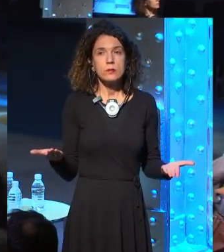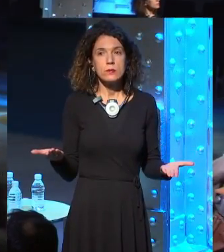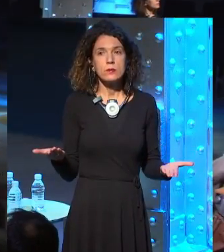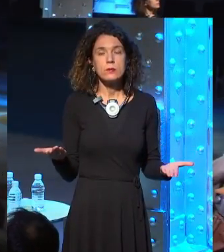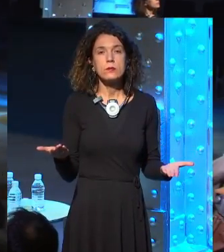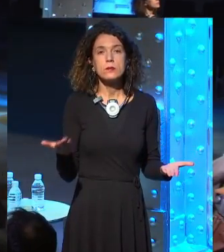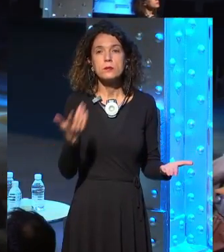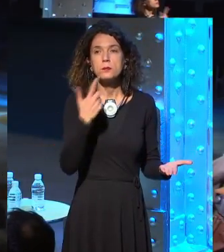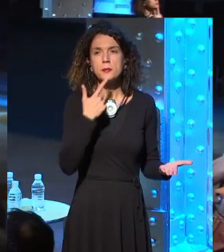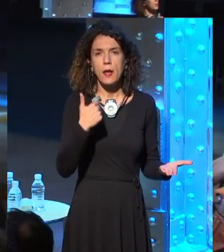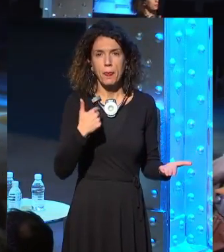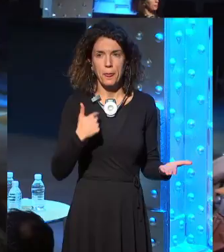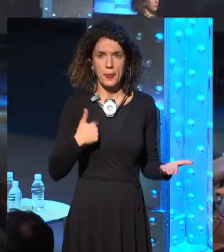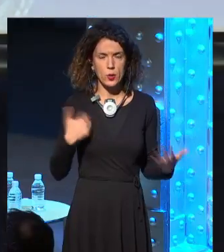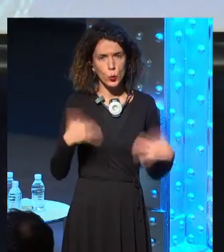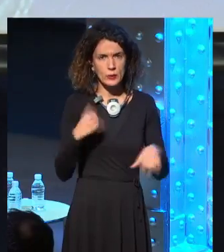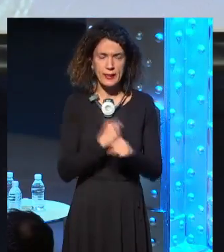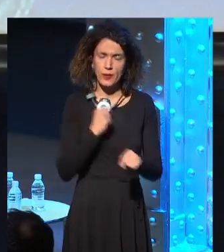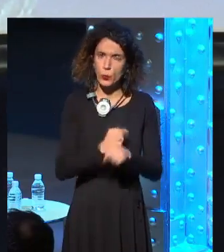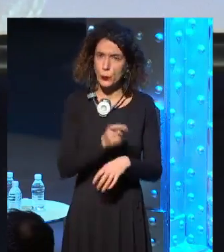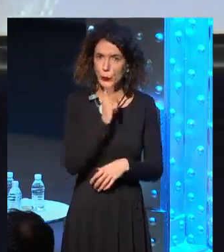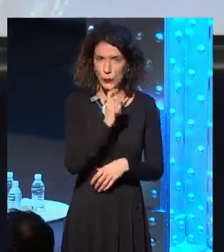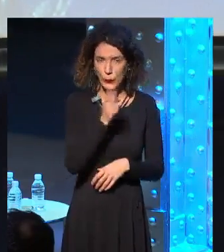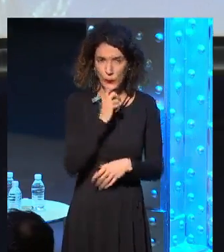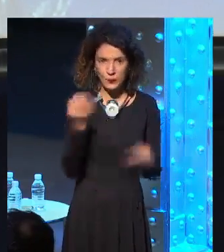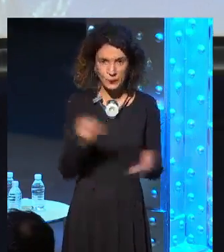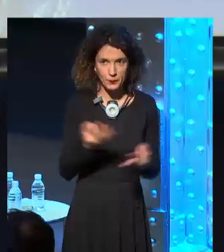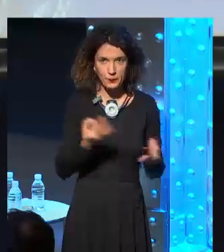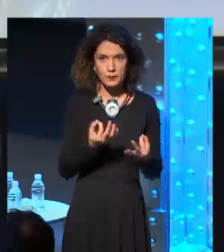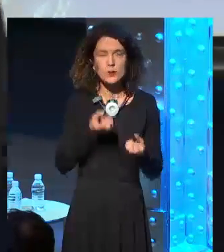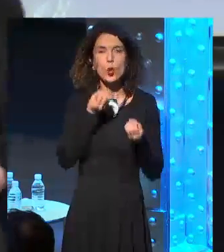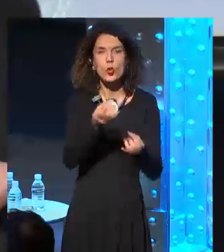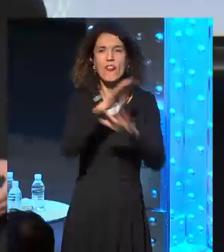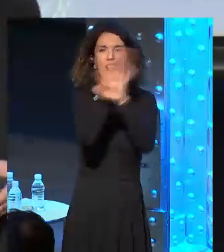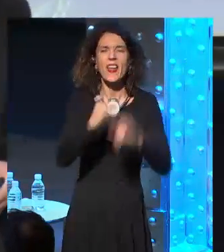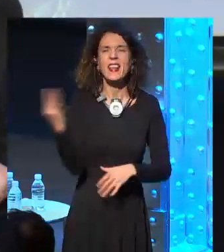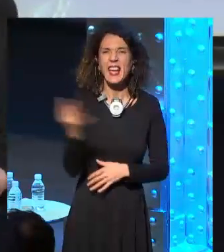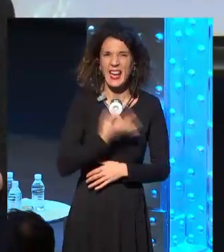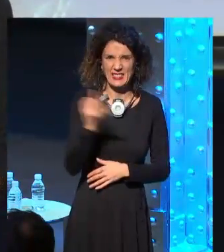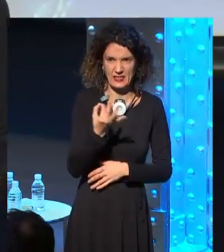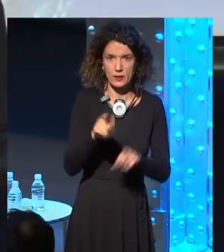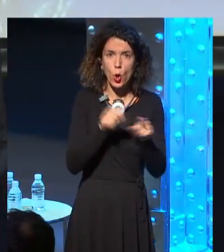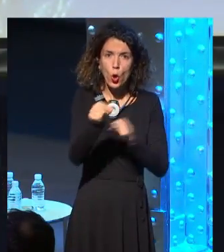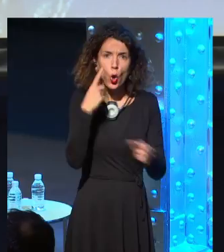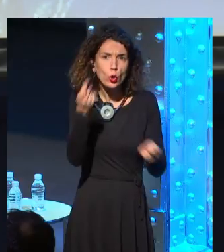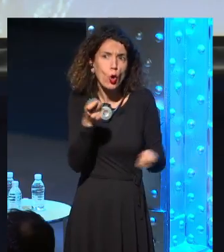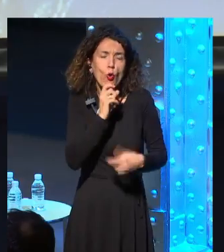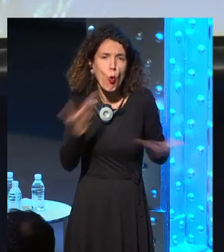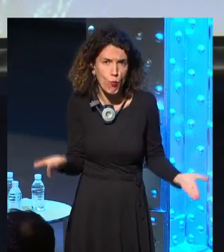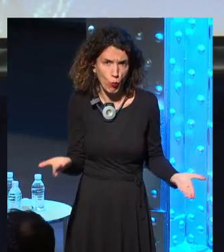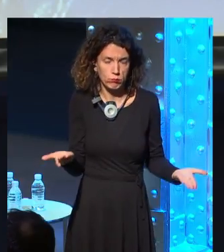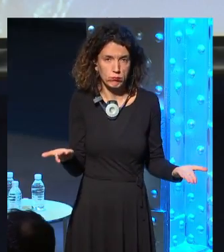task to tell you about what happiness is and how to measure it. And I